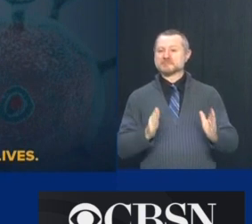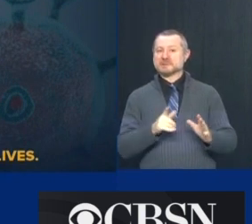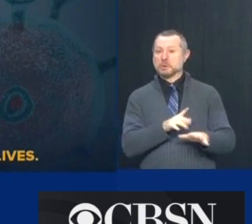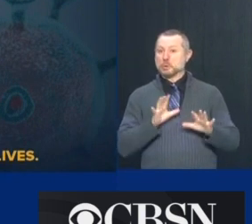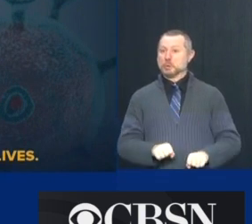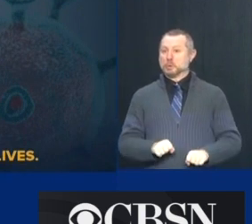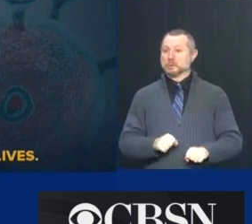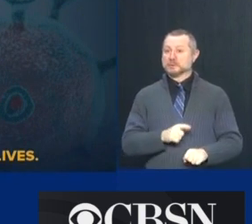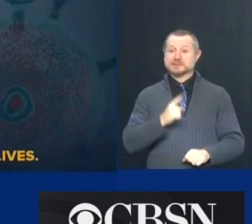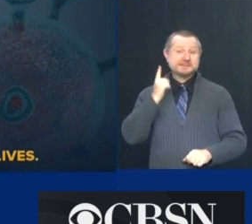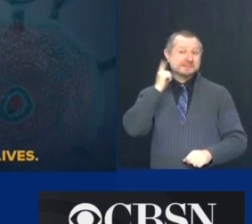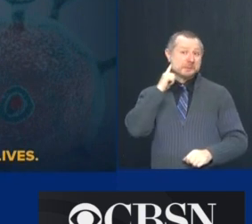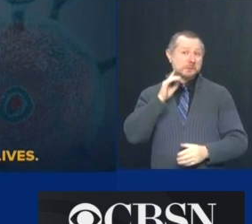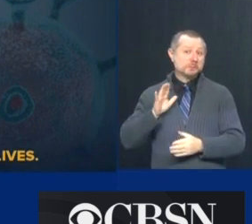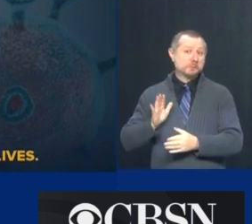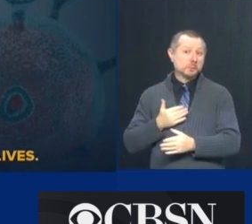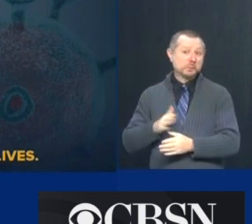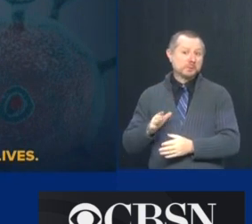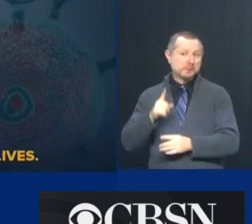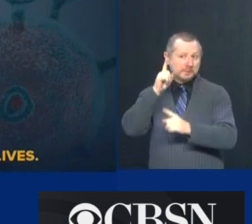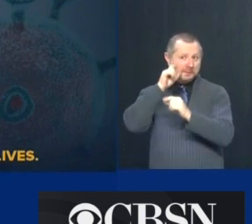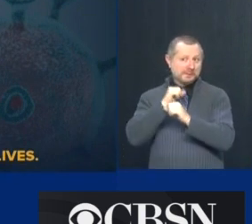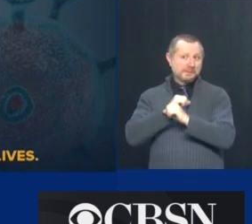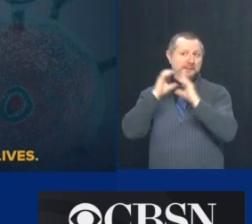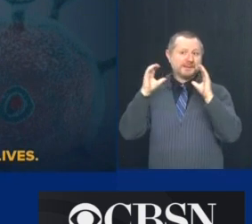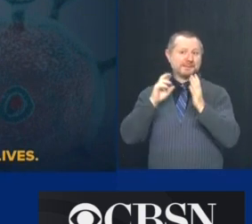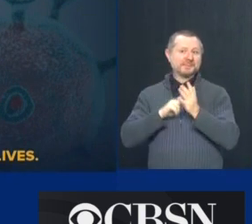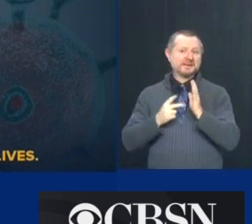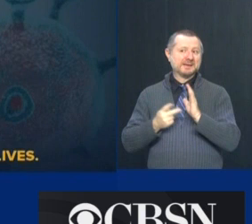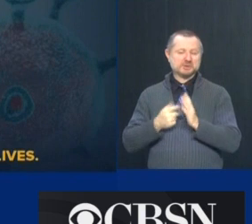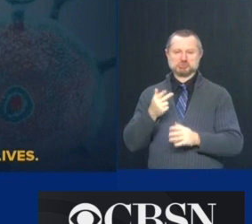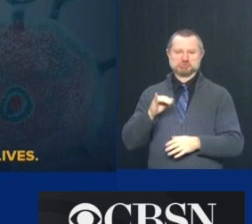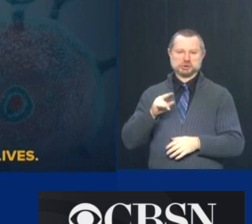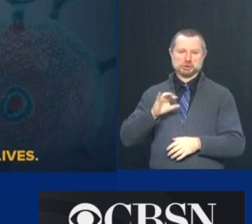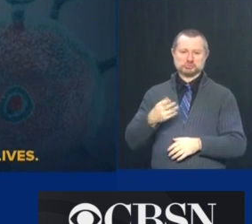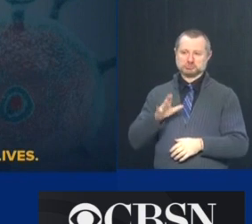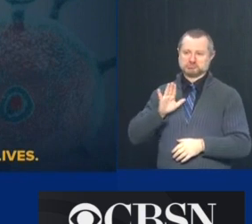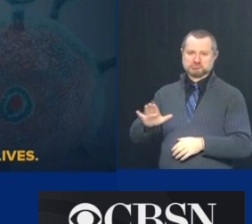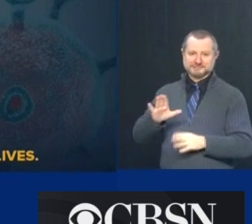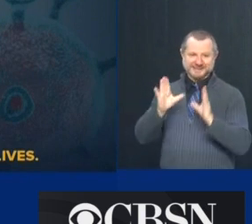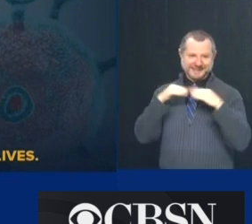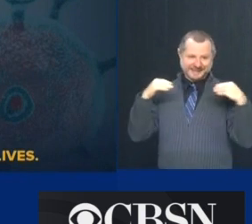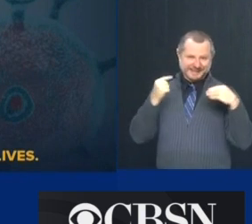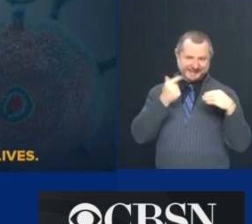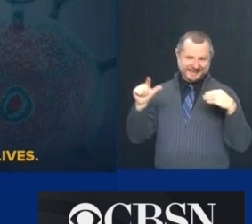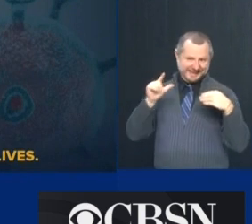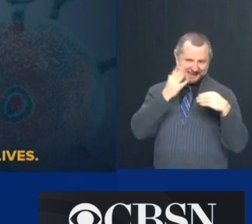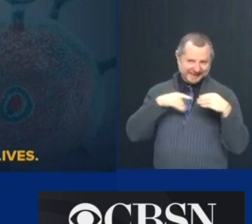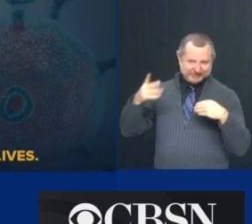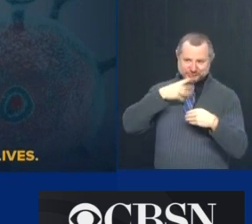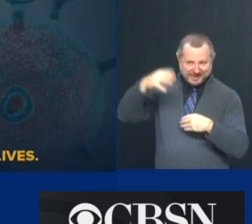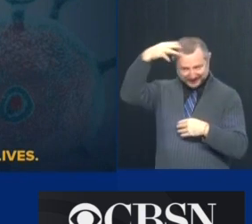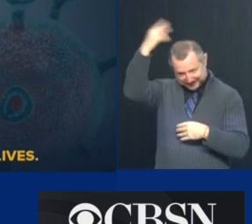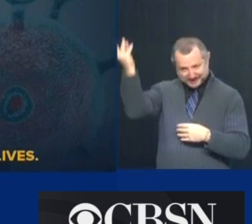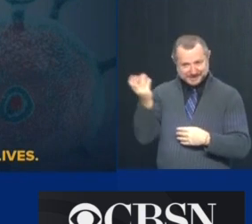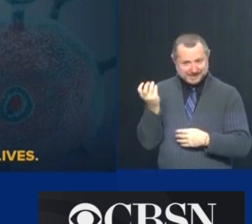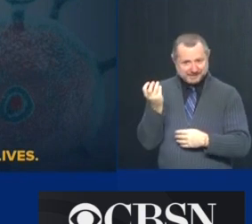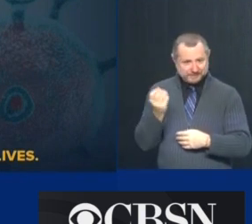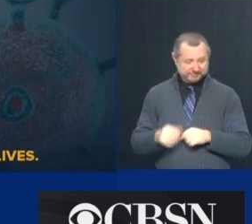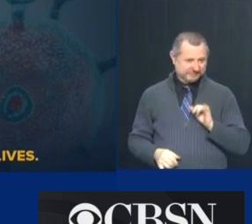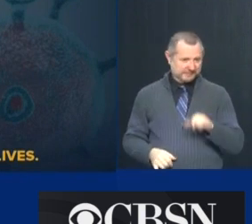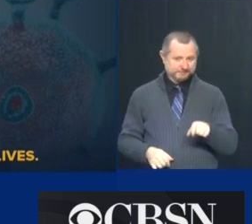dun, dun, dun, think. Could you sing it again? Yeah, dun, dun, dun, dun, dun, dun. Think